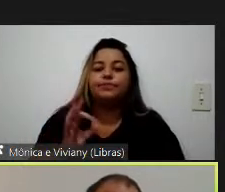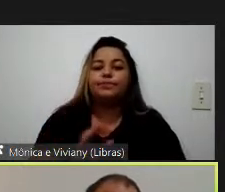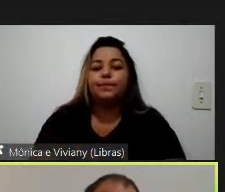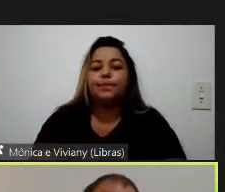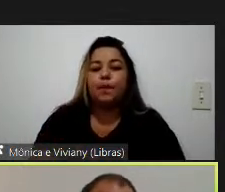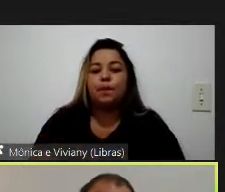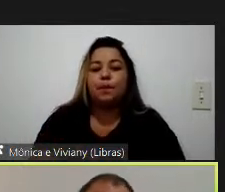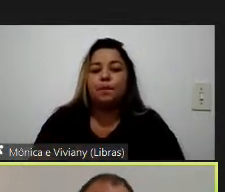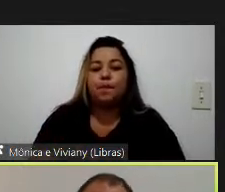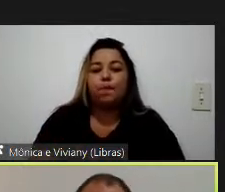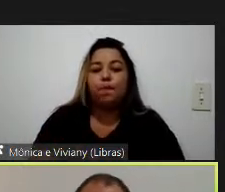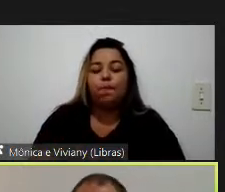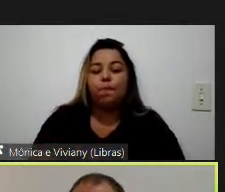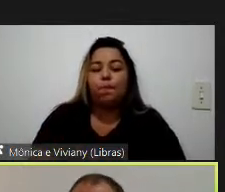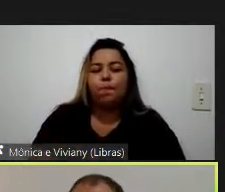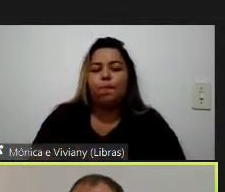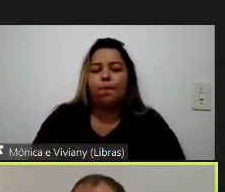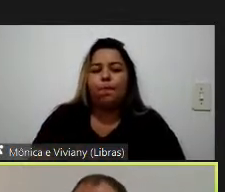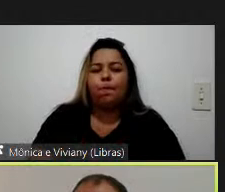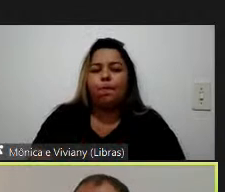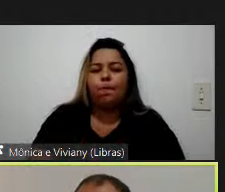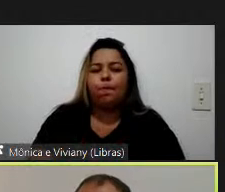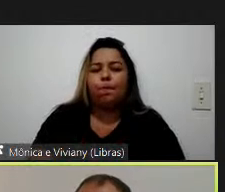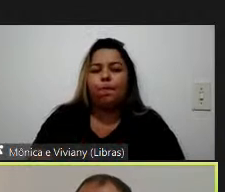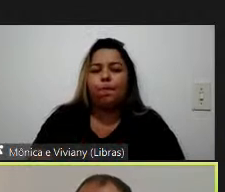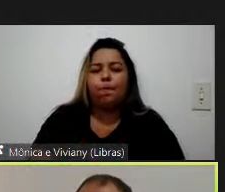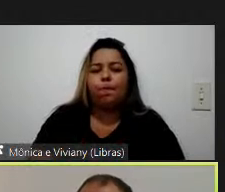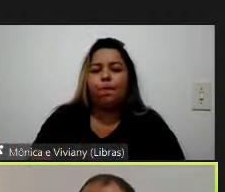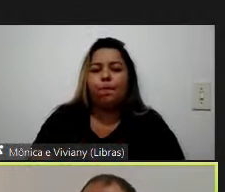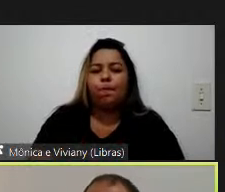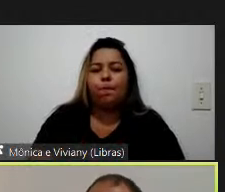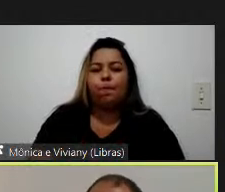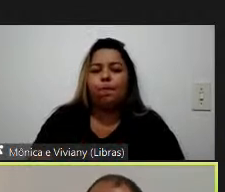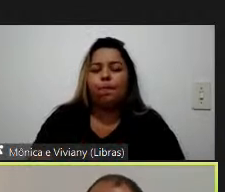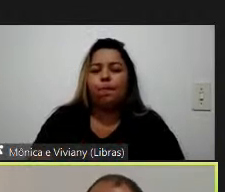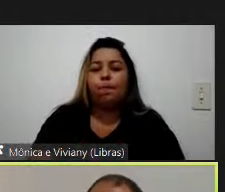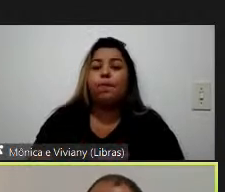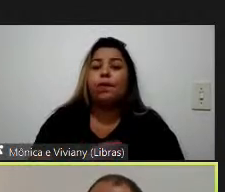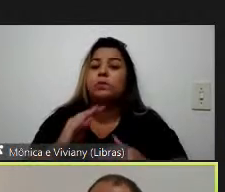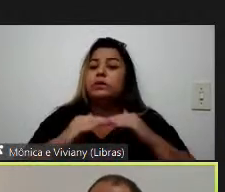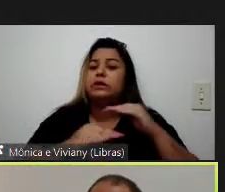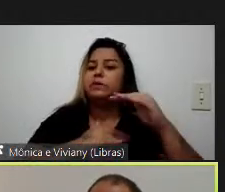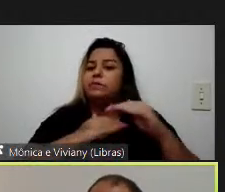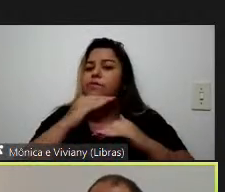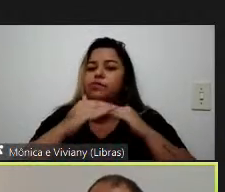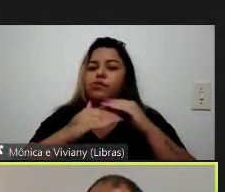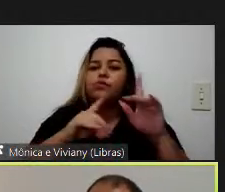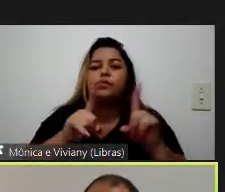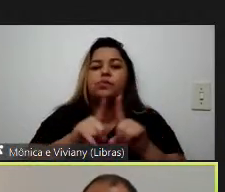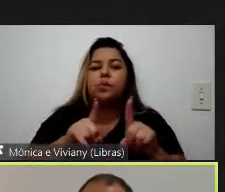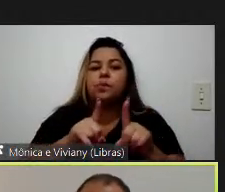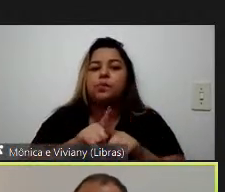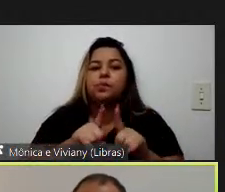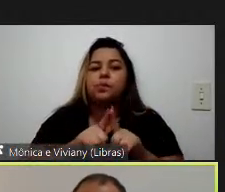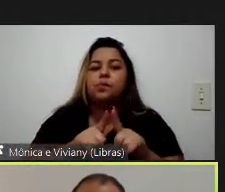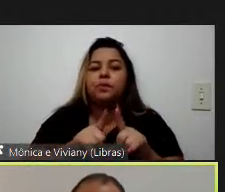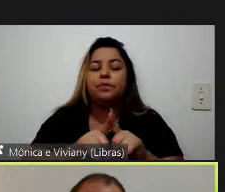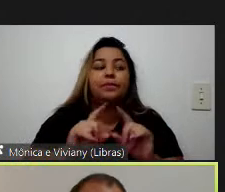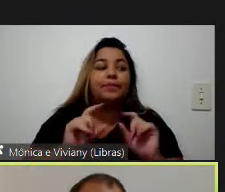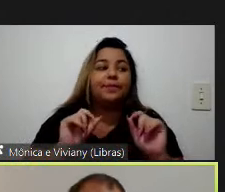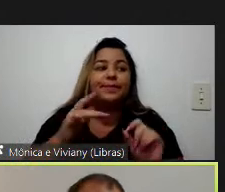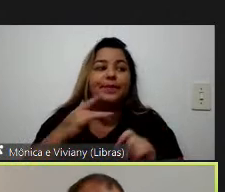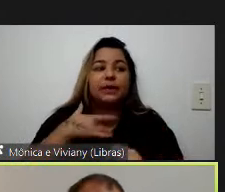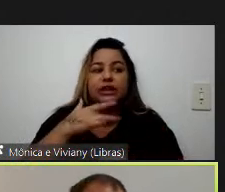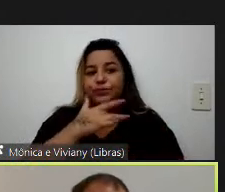However, this development, the global nutrition transition, has not only consequences for human health, but also affects many